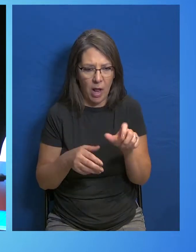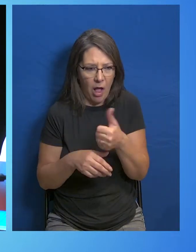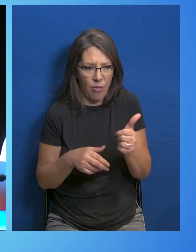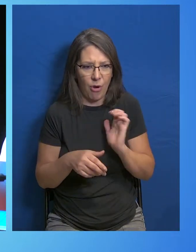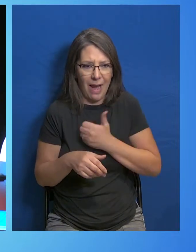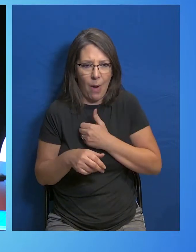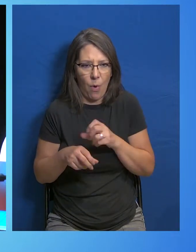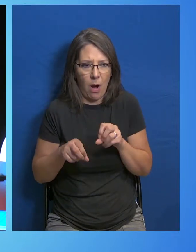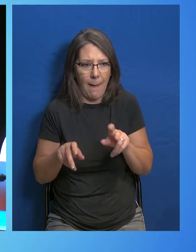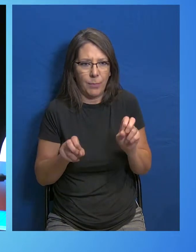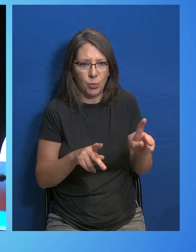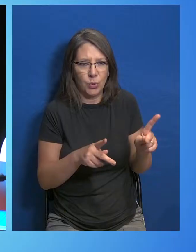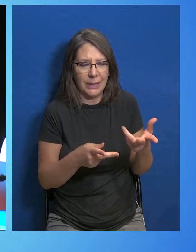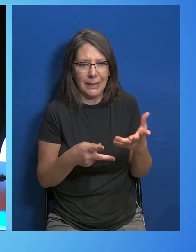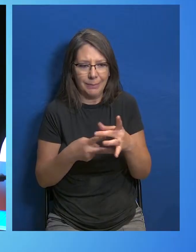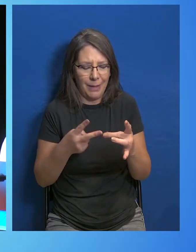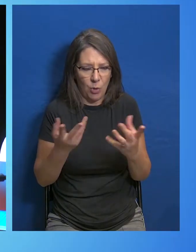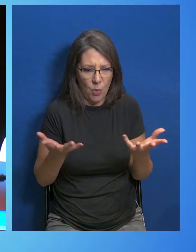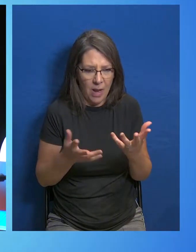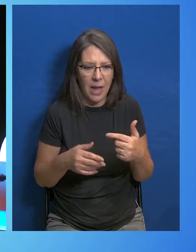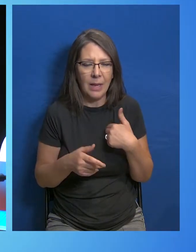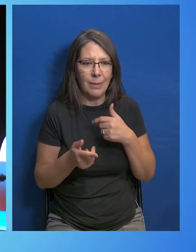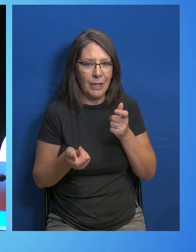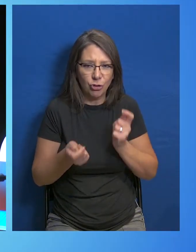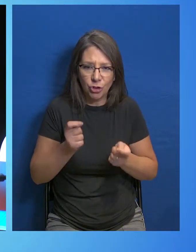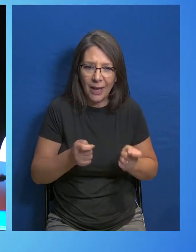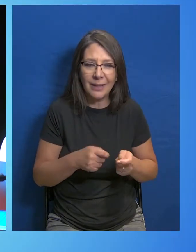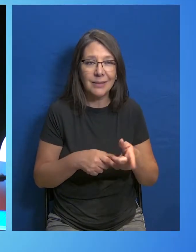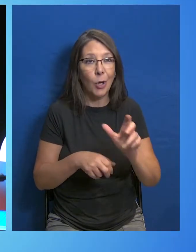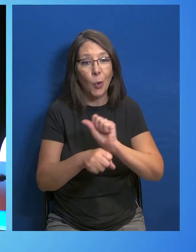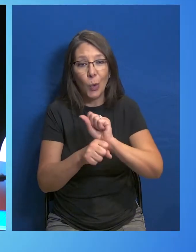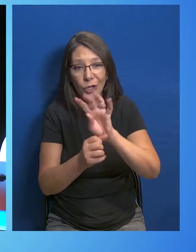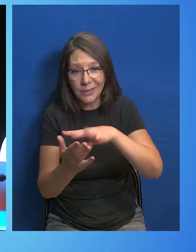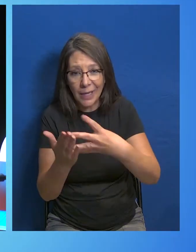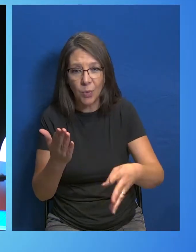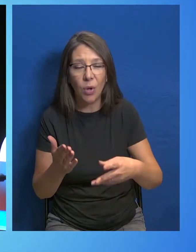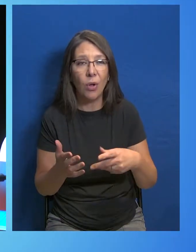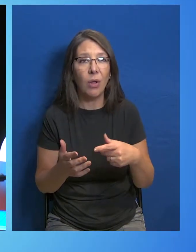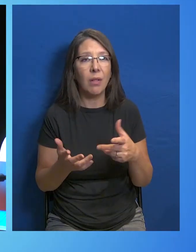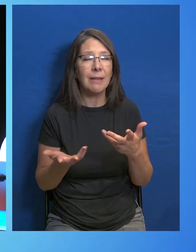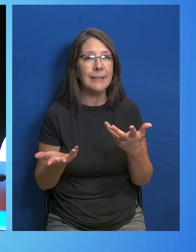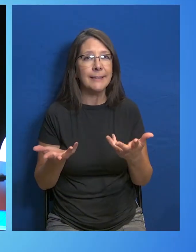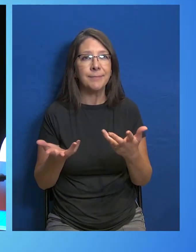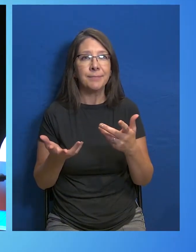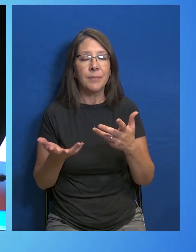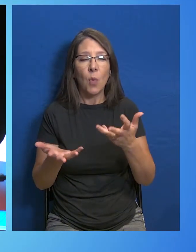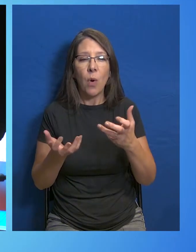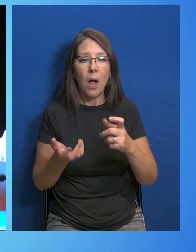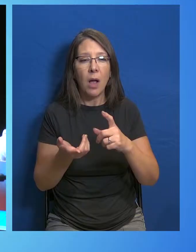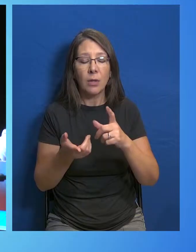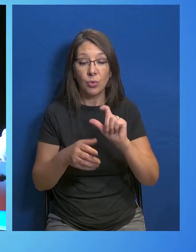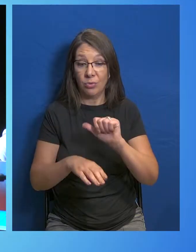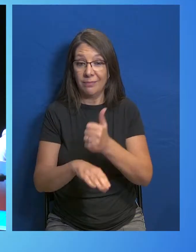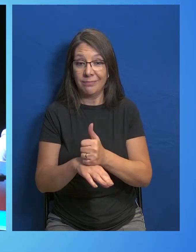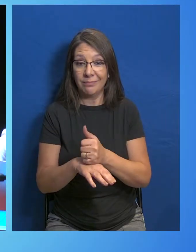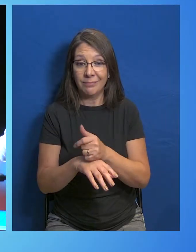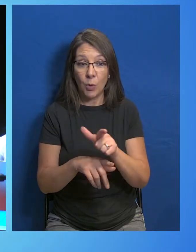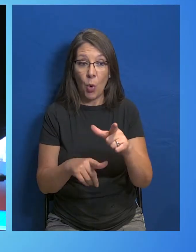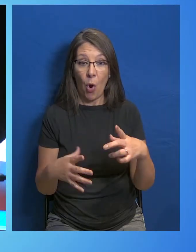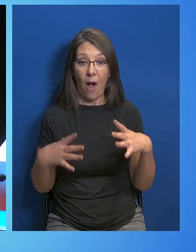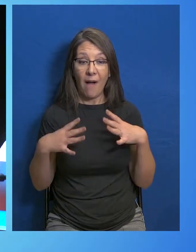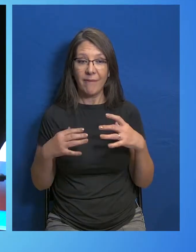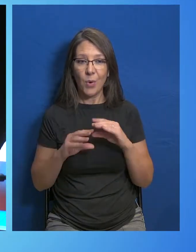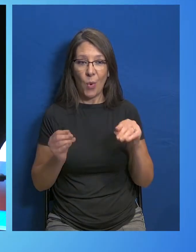make additional adjustments, modify staff work schedules. We've also talked about implementing furloughs as well as